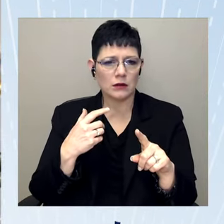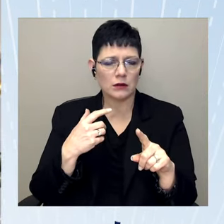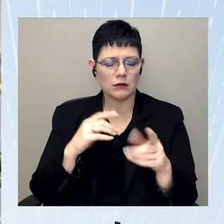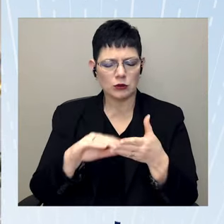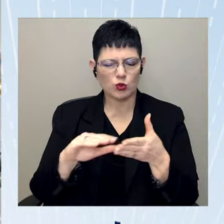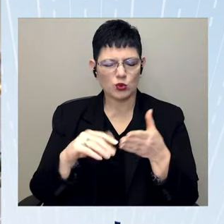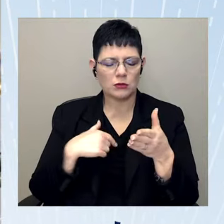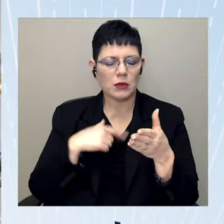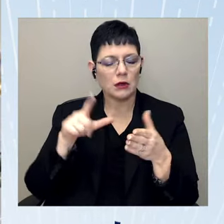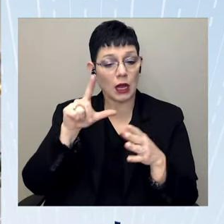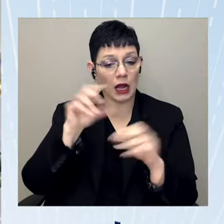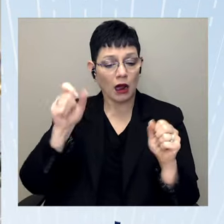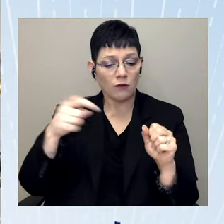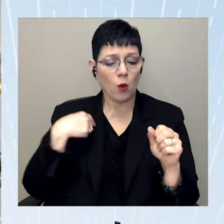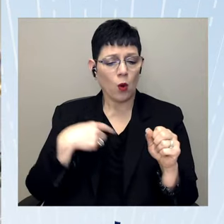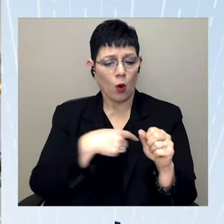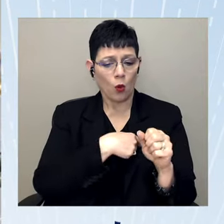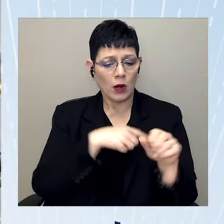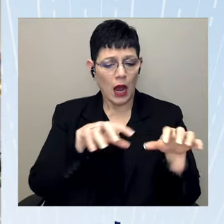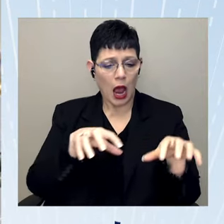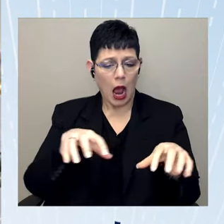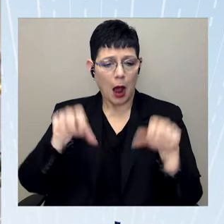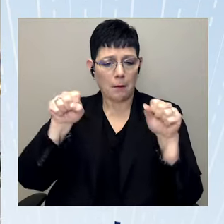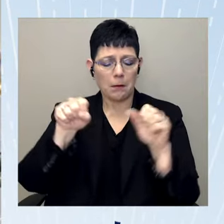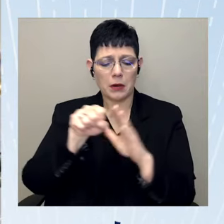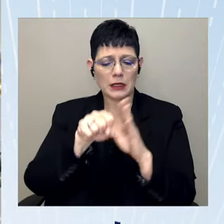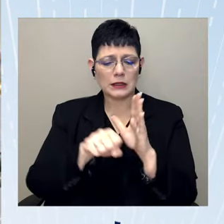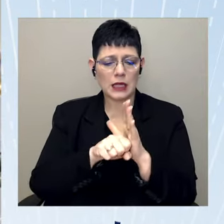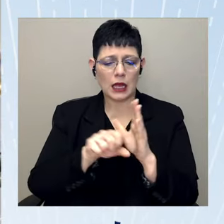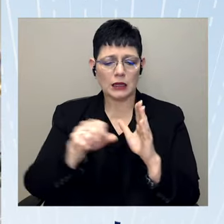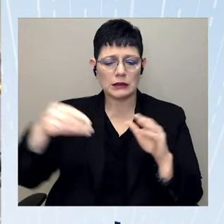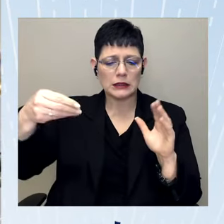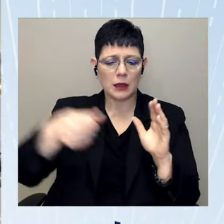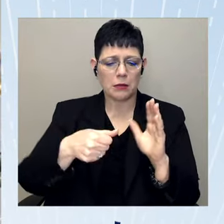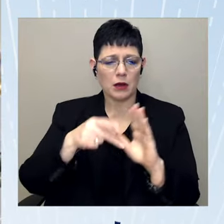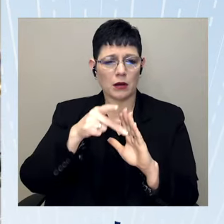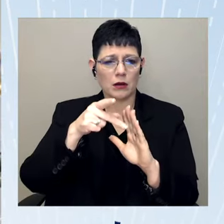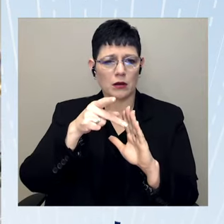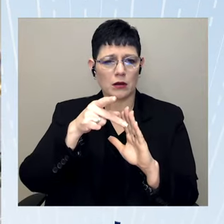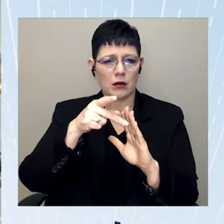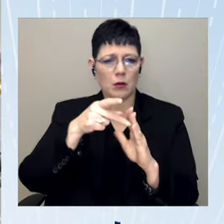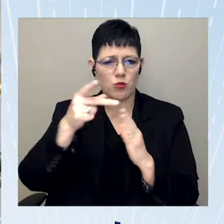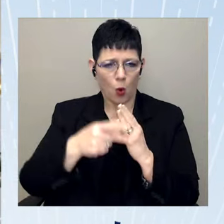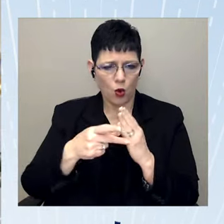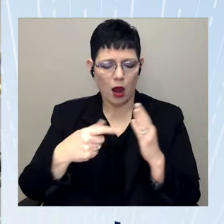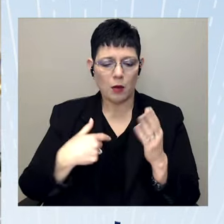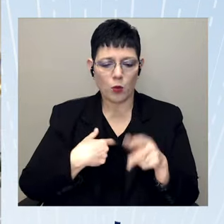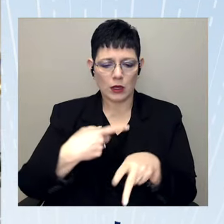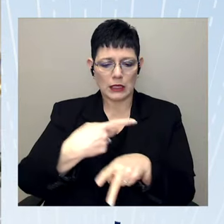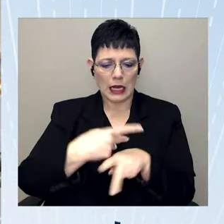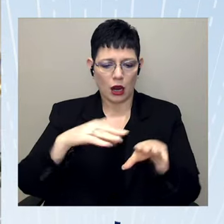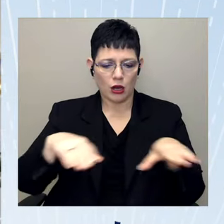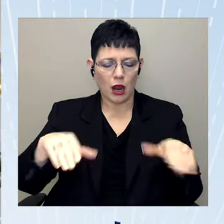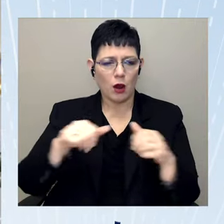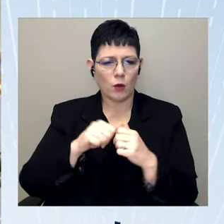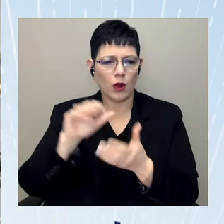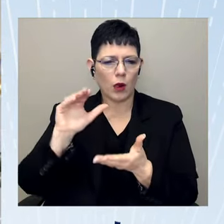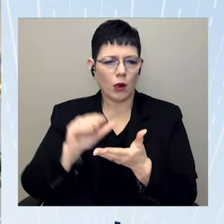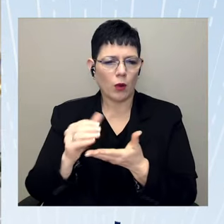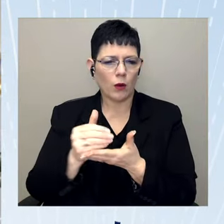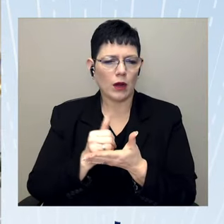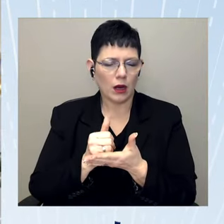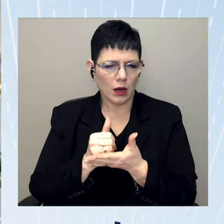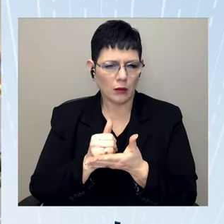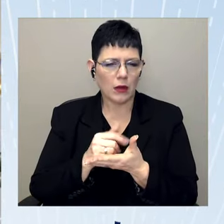many of us take on the state subsidy program. We care for children with low incomes who need care